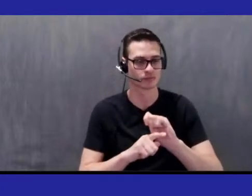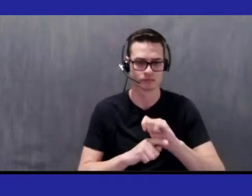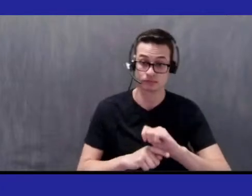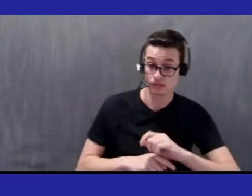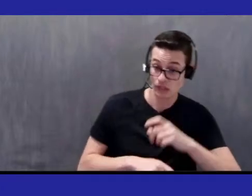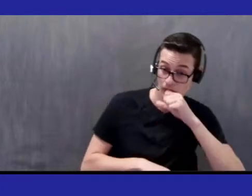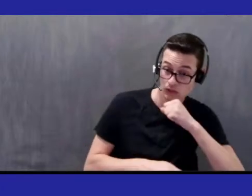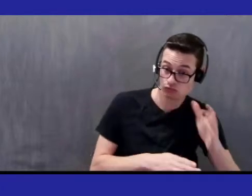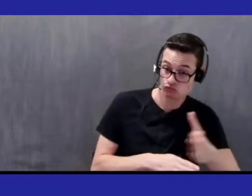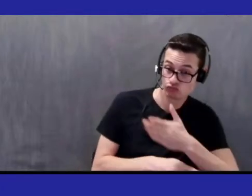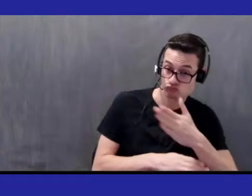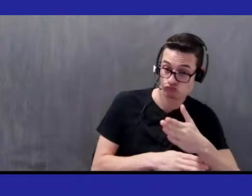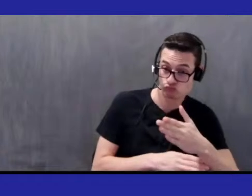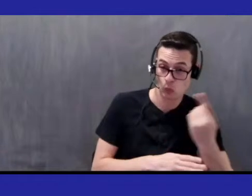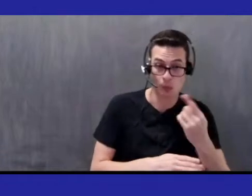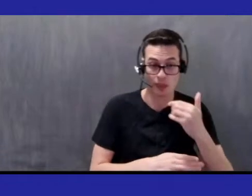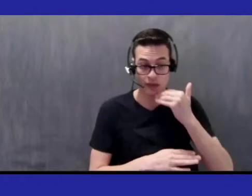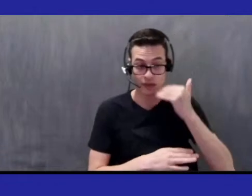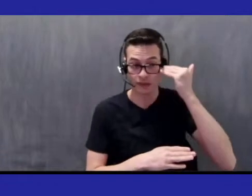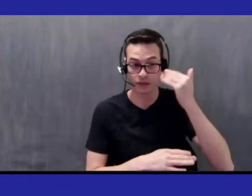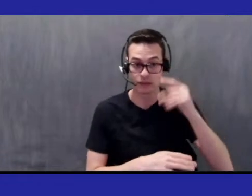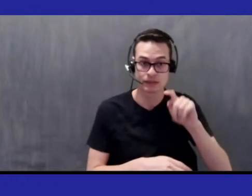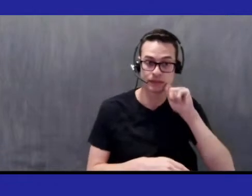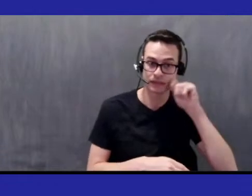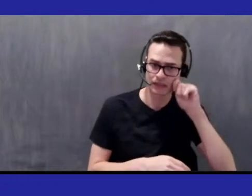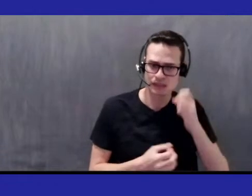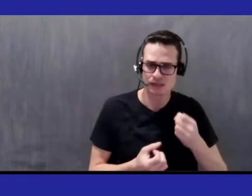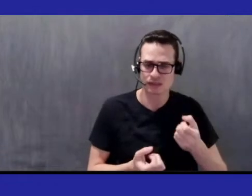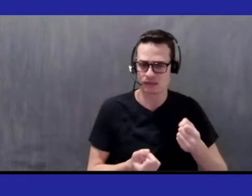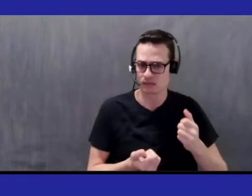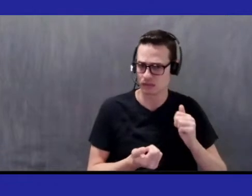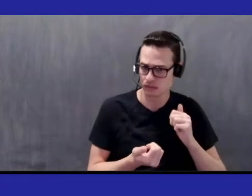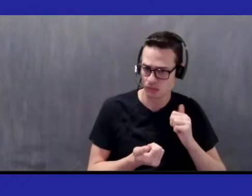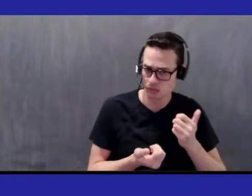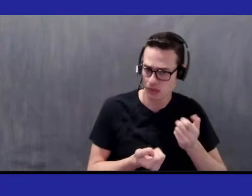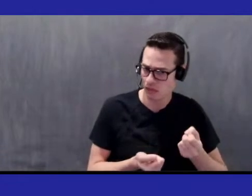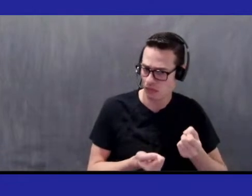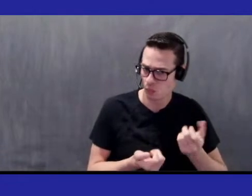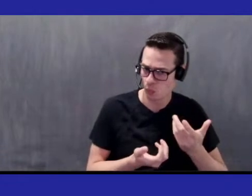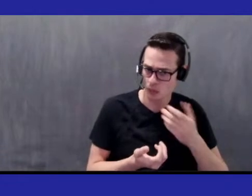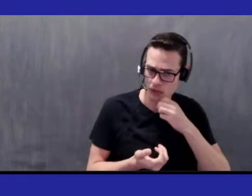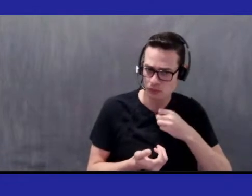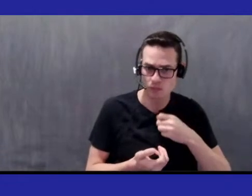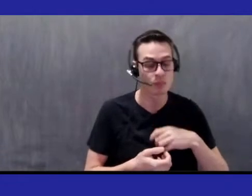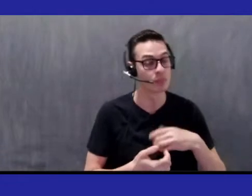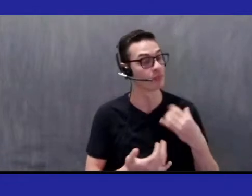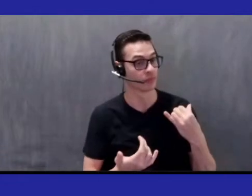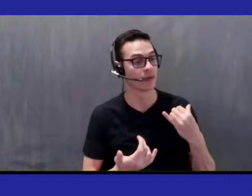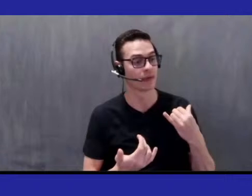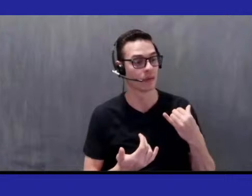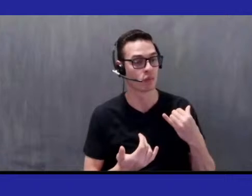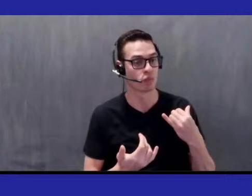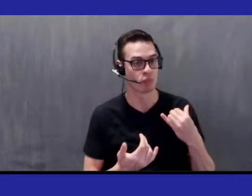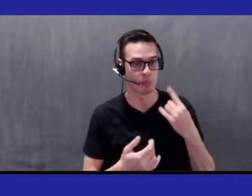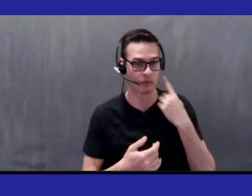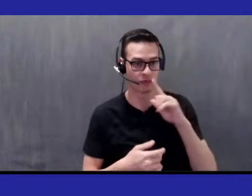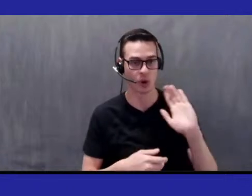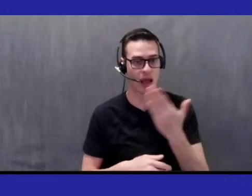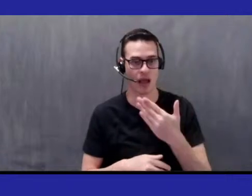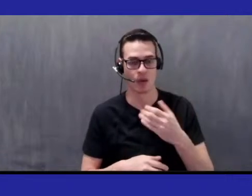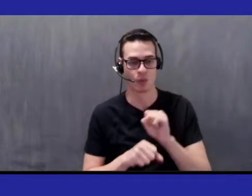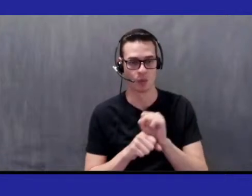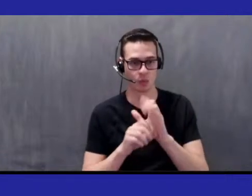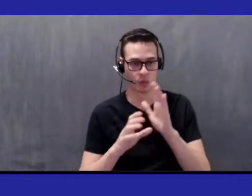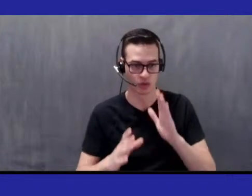just adults, is it teenagers, how do you? The particular trainings that we're offering right now are for our workforce, so the age